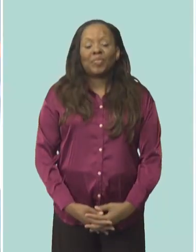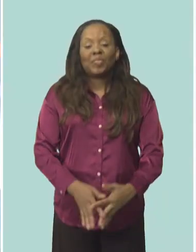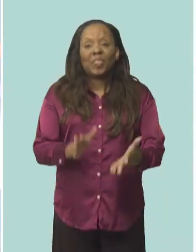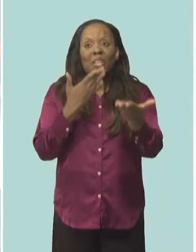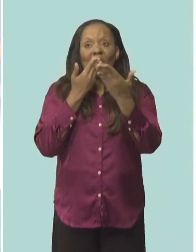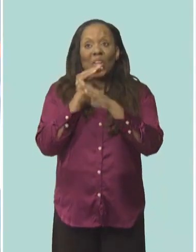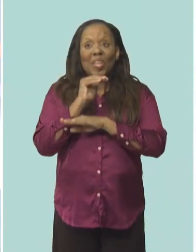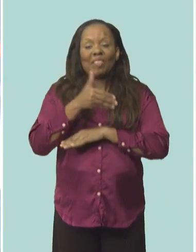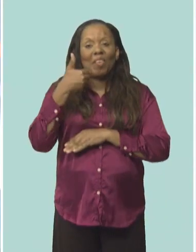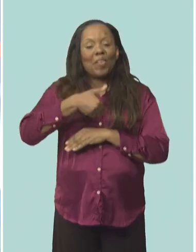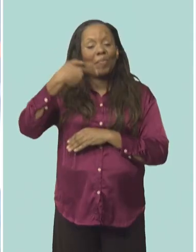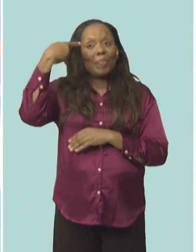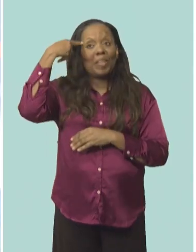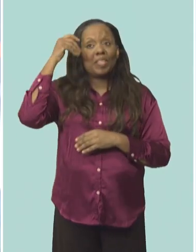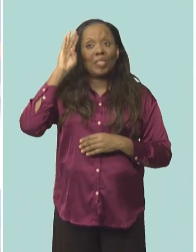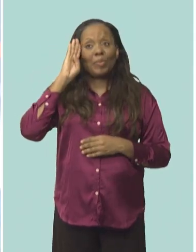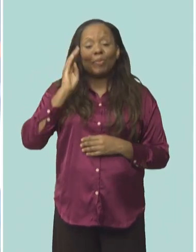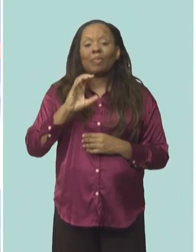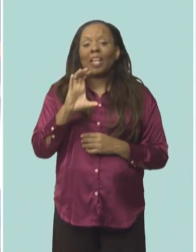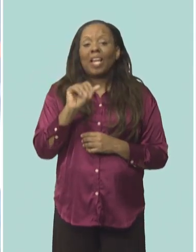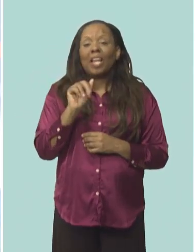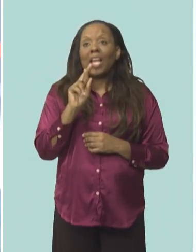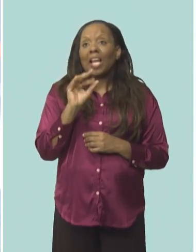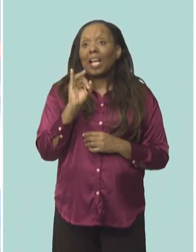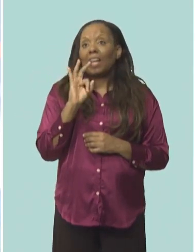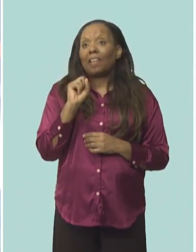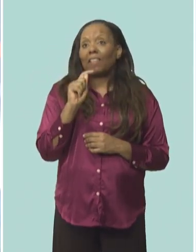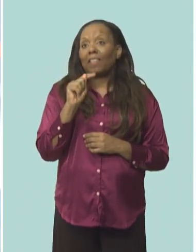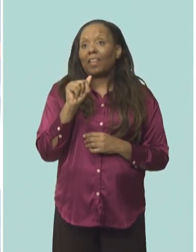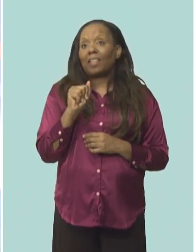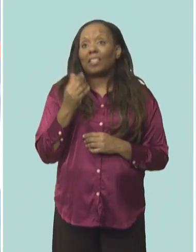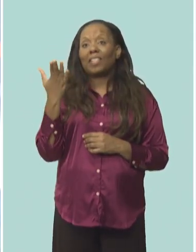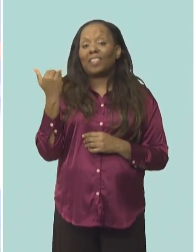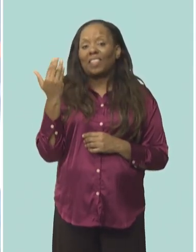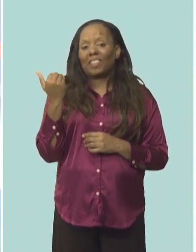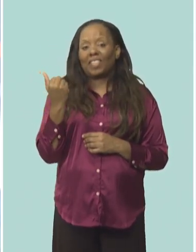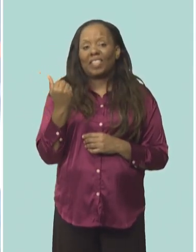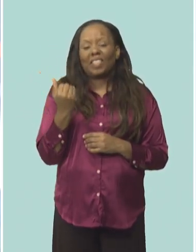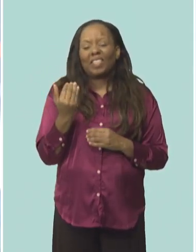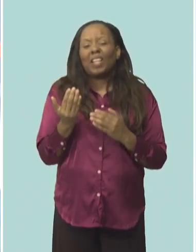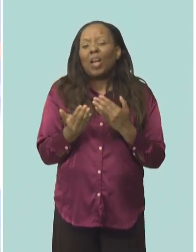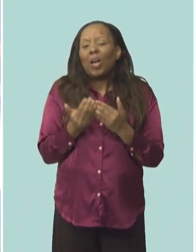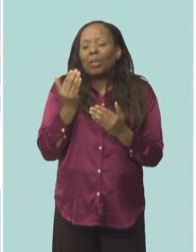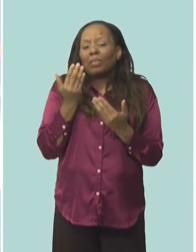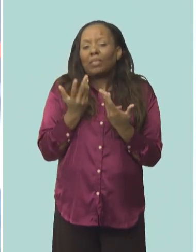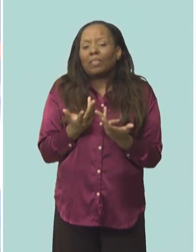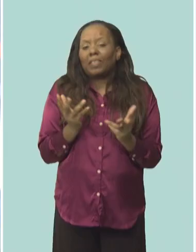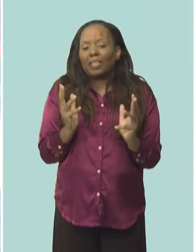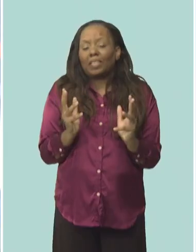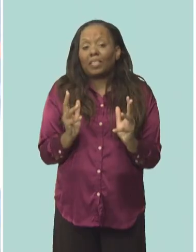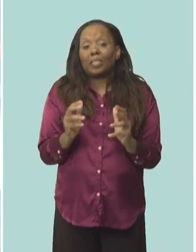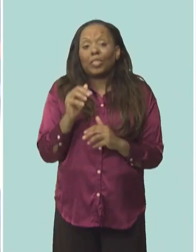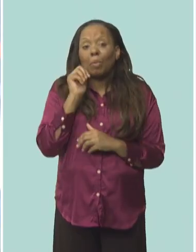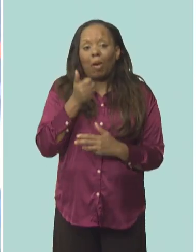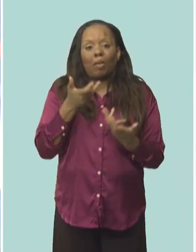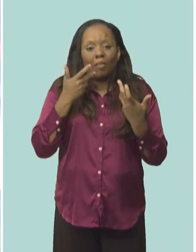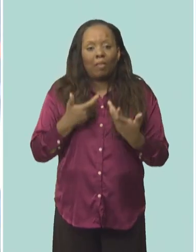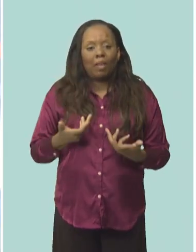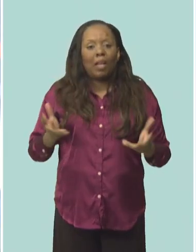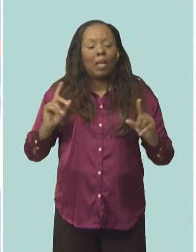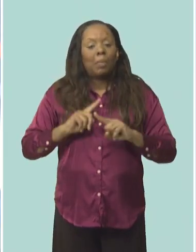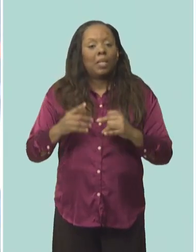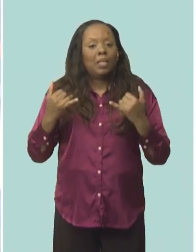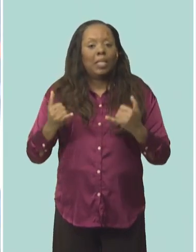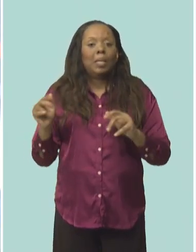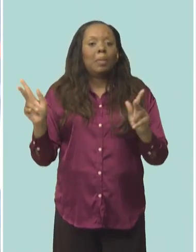Good evening, I'm Pearson Bowen. Carifesta 15 is entering its grand finale tomorrow, but at the Grand Market today, the buzz was